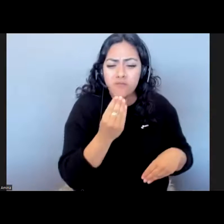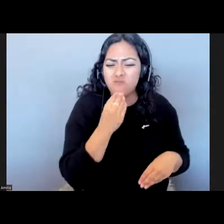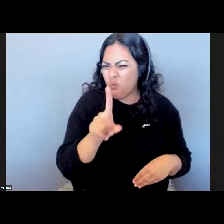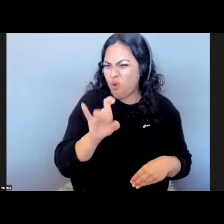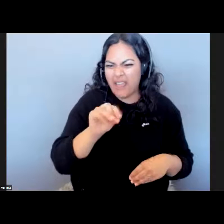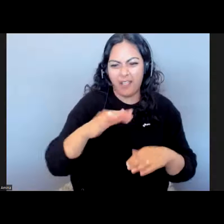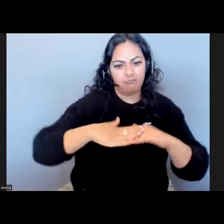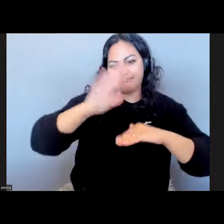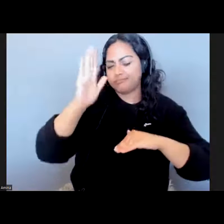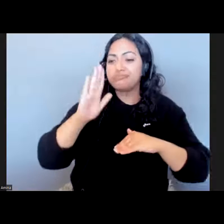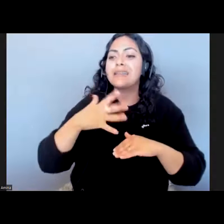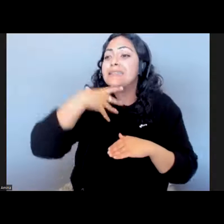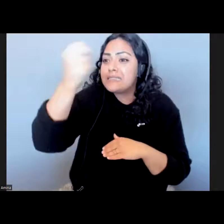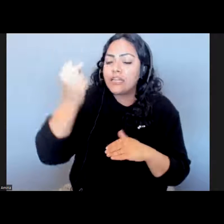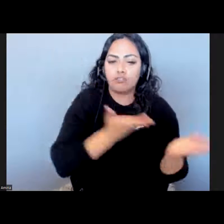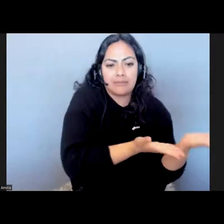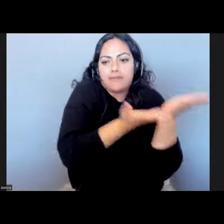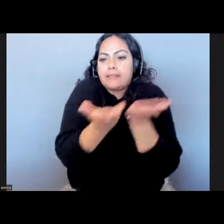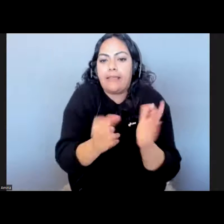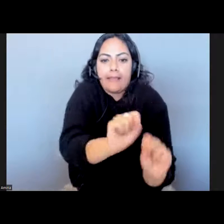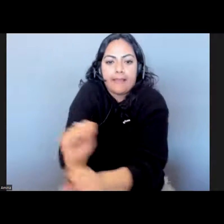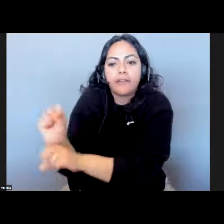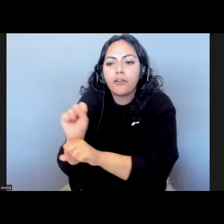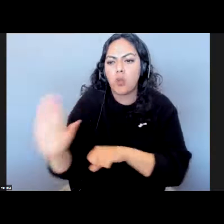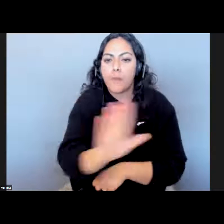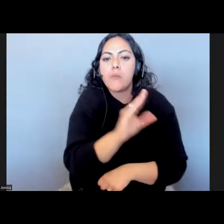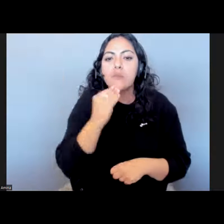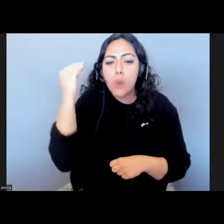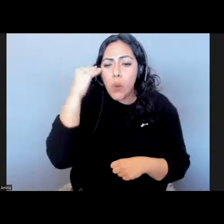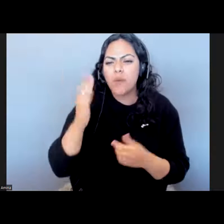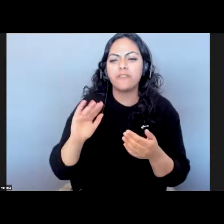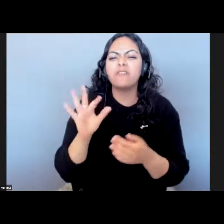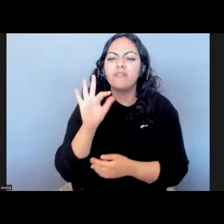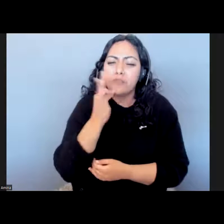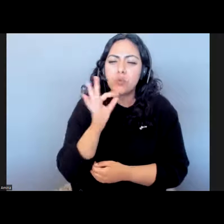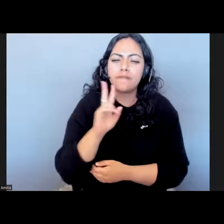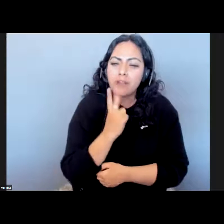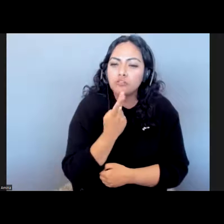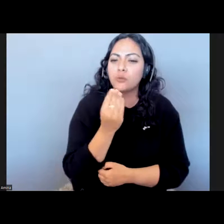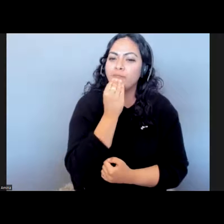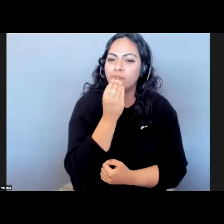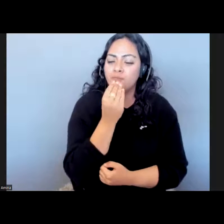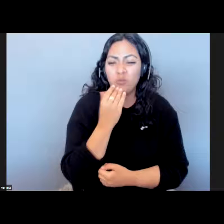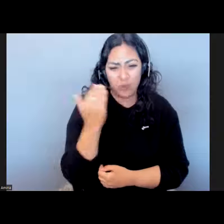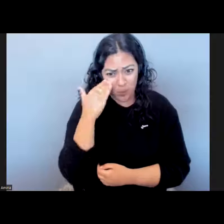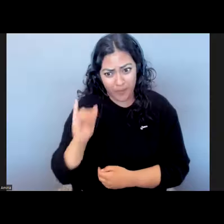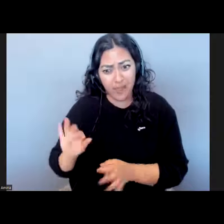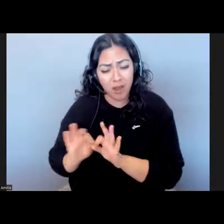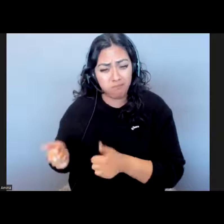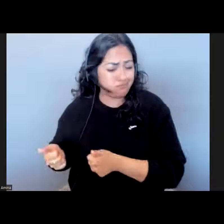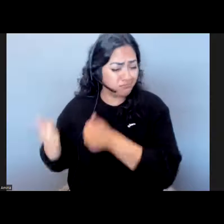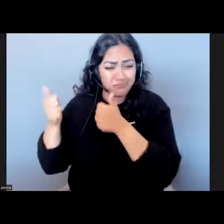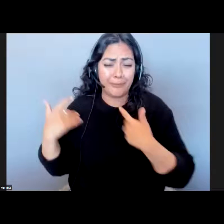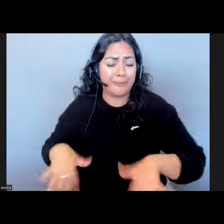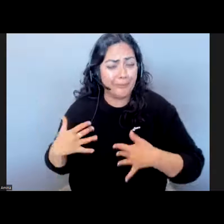plus seniors fresh produce. And that would involve fruit and vegetables. And we all know the cost of what that has, what's happened